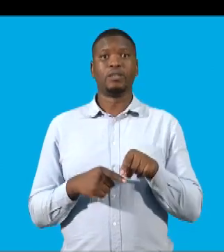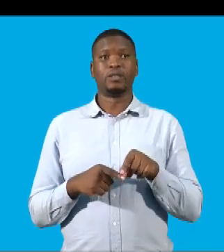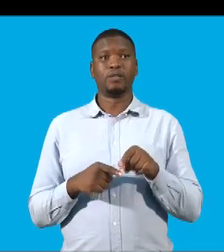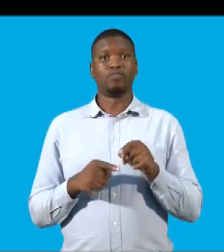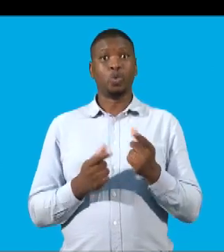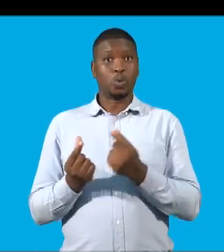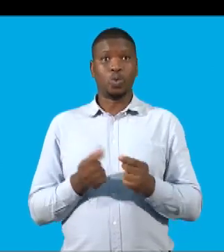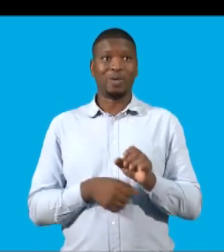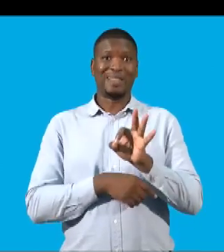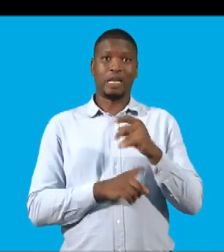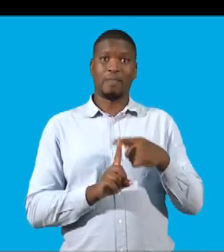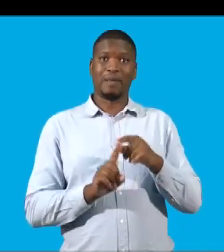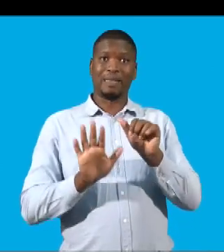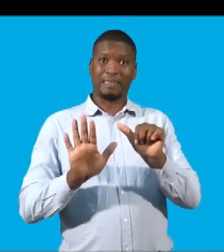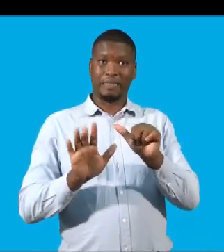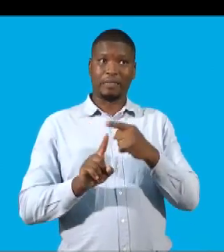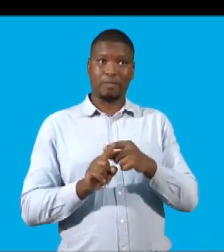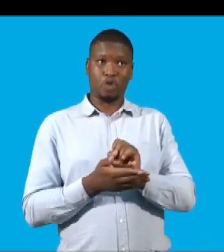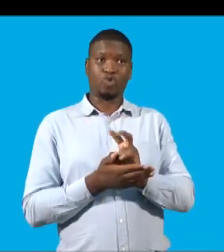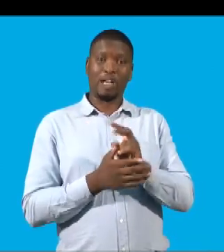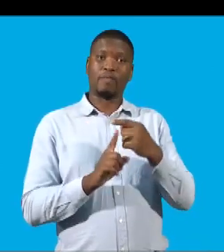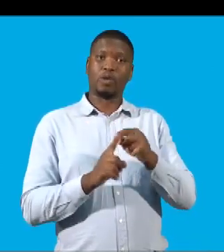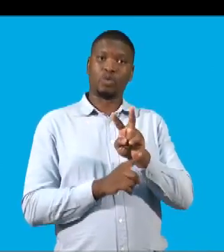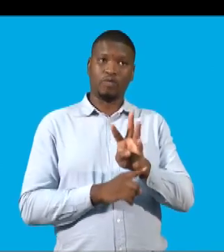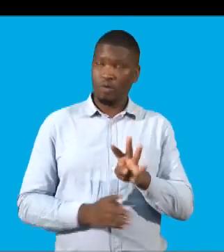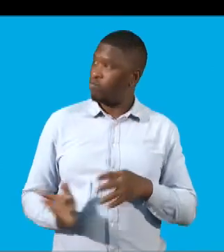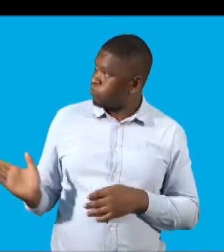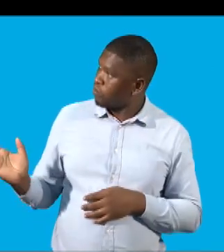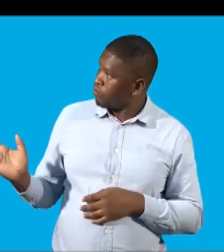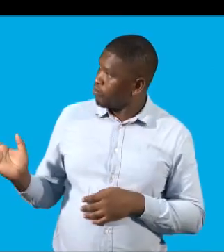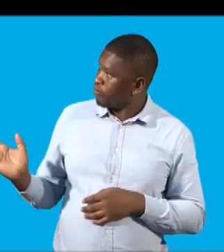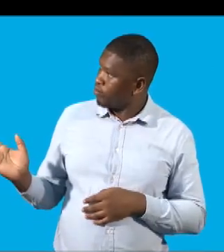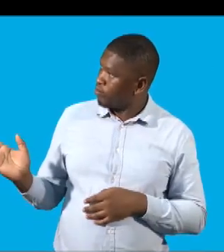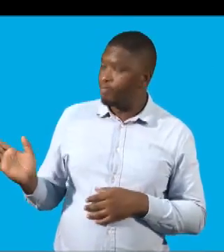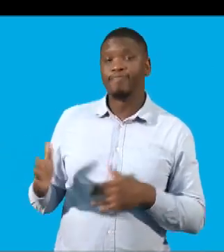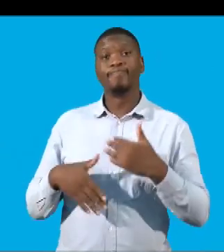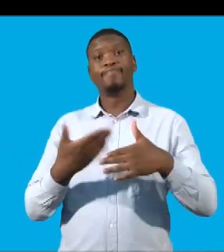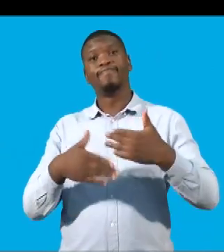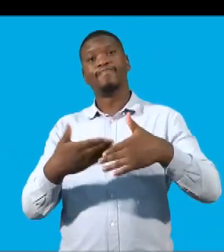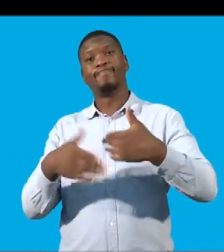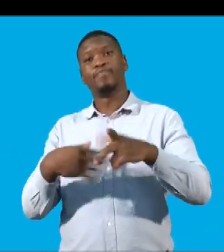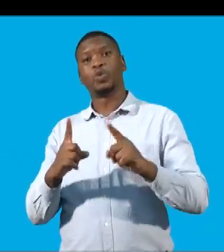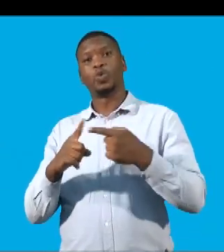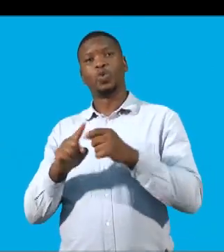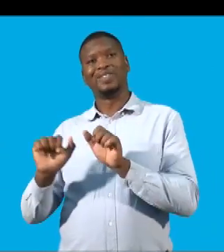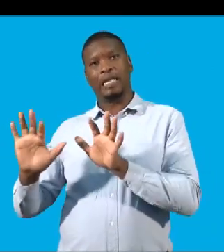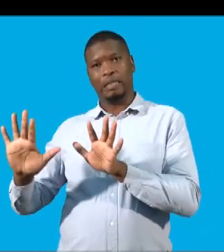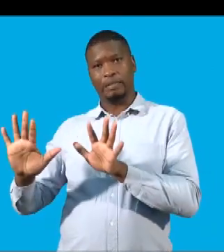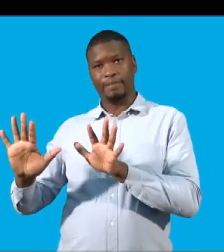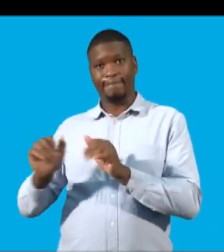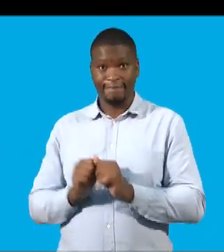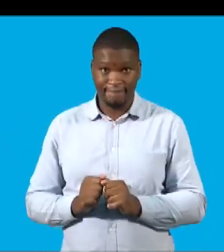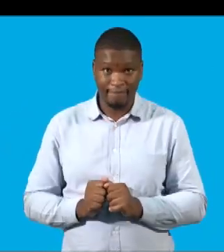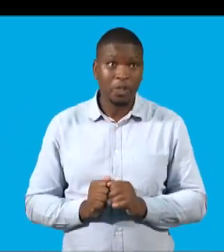6 plus 12 plus 24 plus, and the series continues to 10 terms. So we